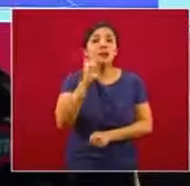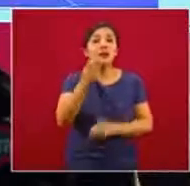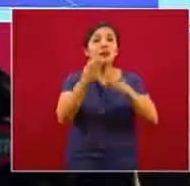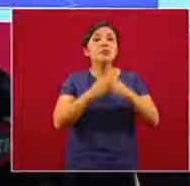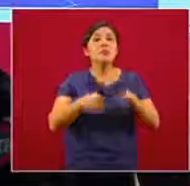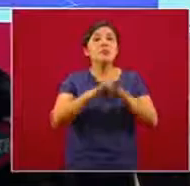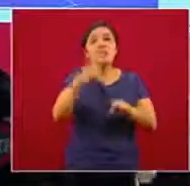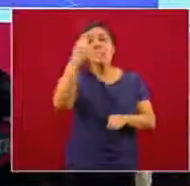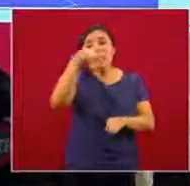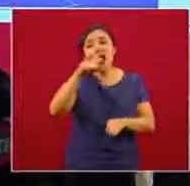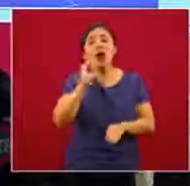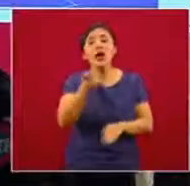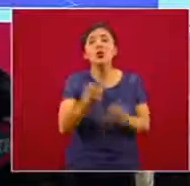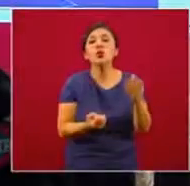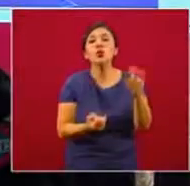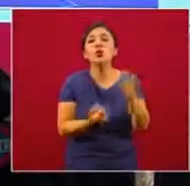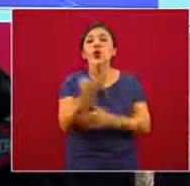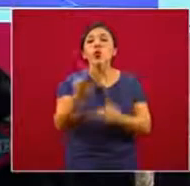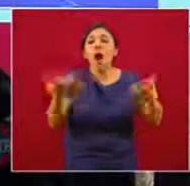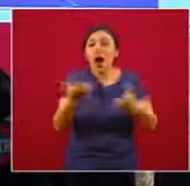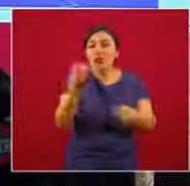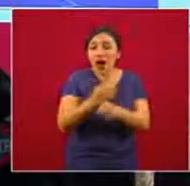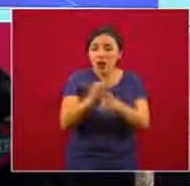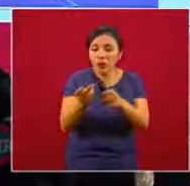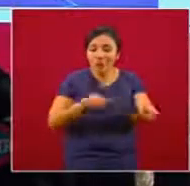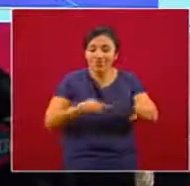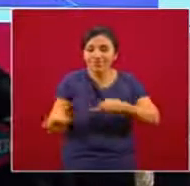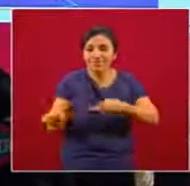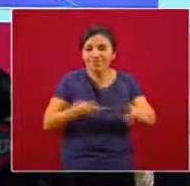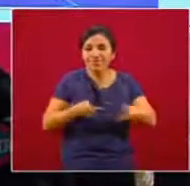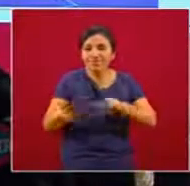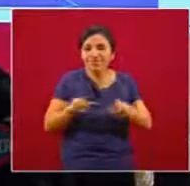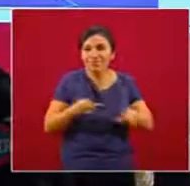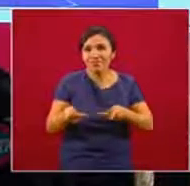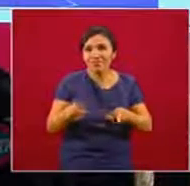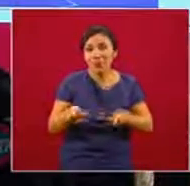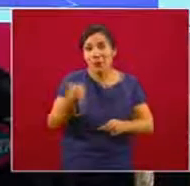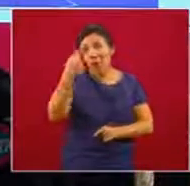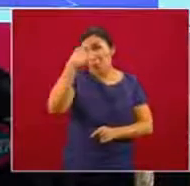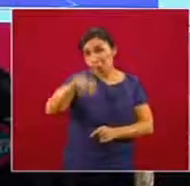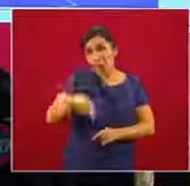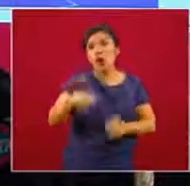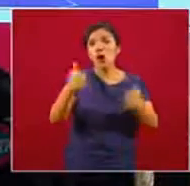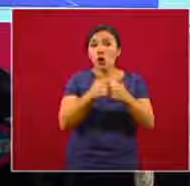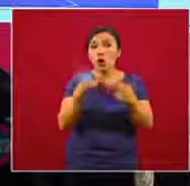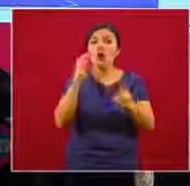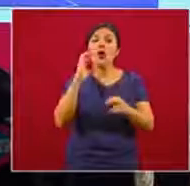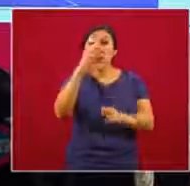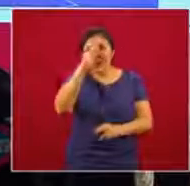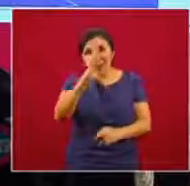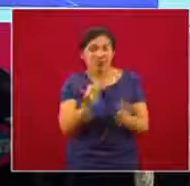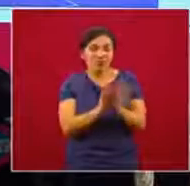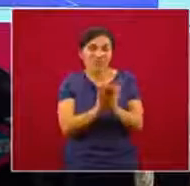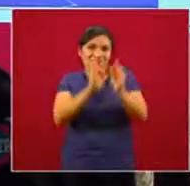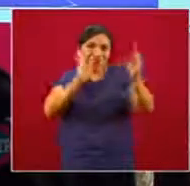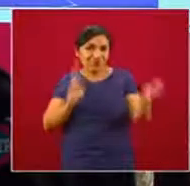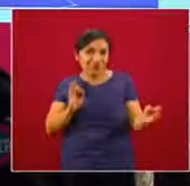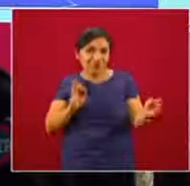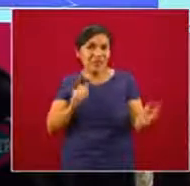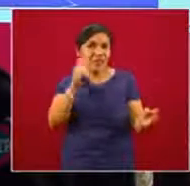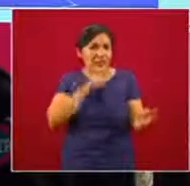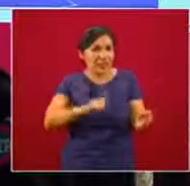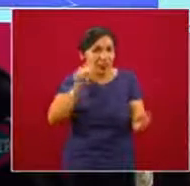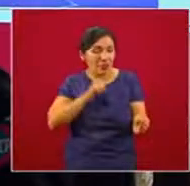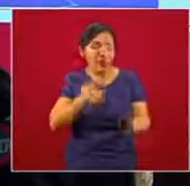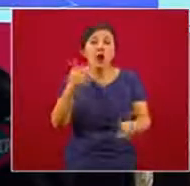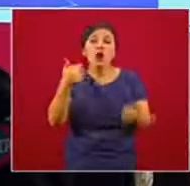because it is going to be part of everything that we are developing in such a way that by keeping